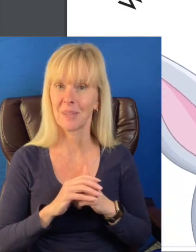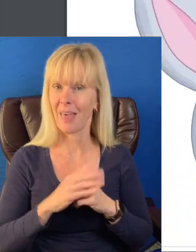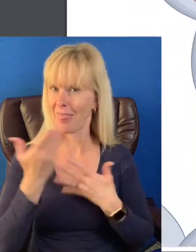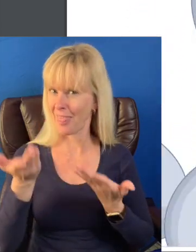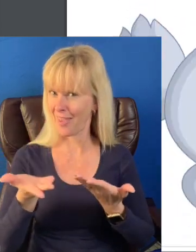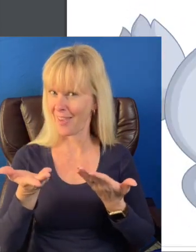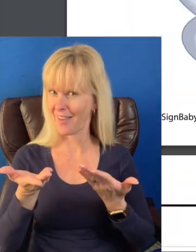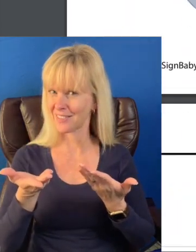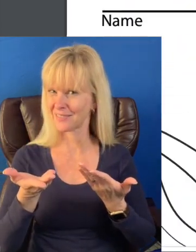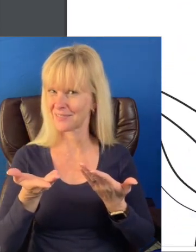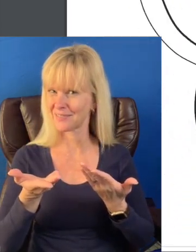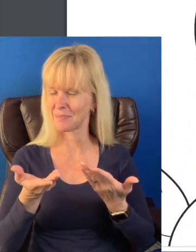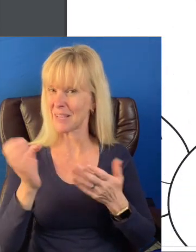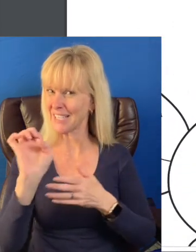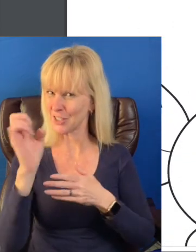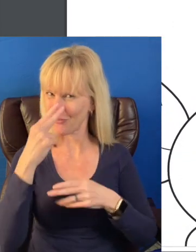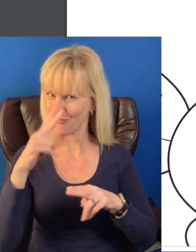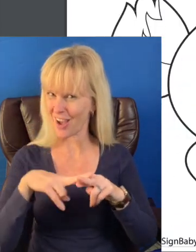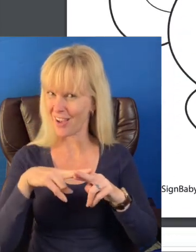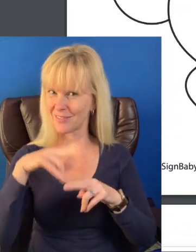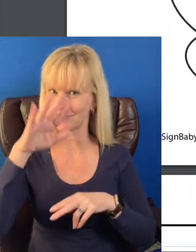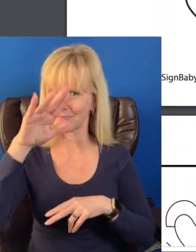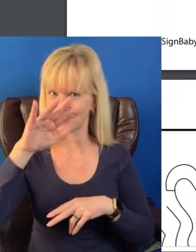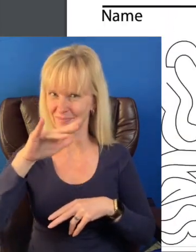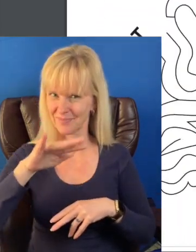my Easter fund for the kids.